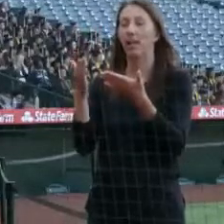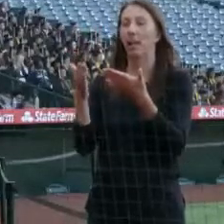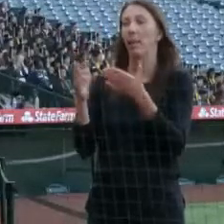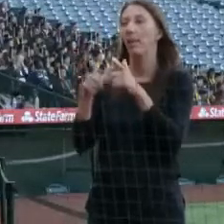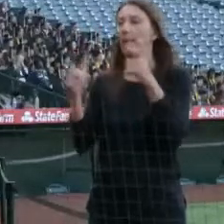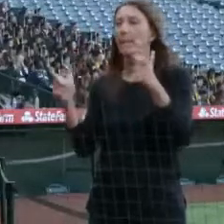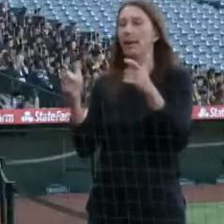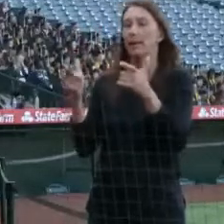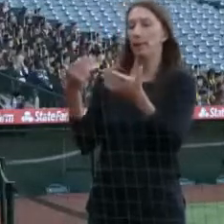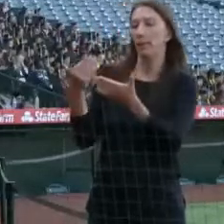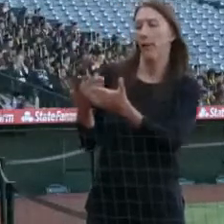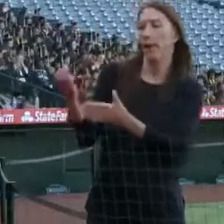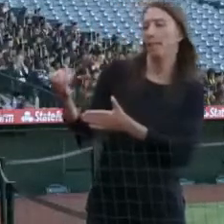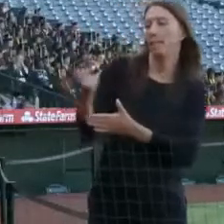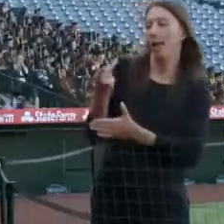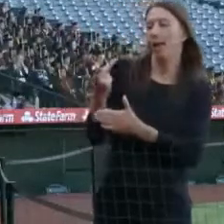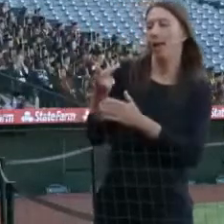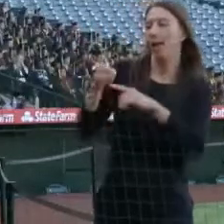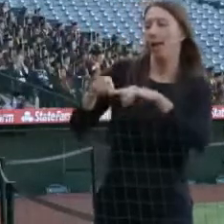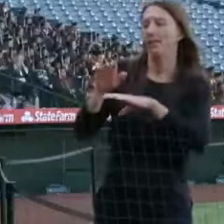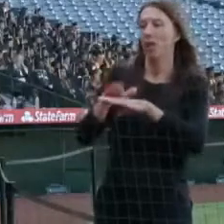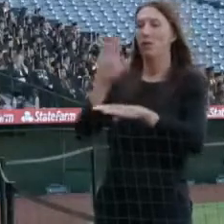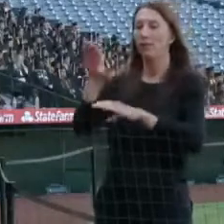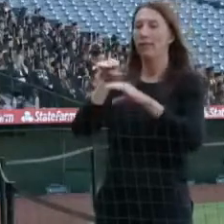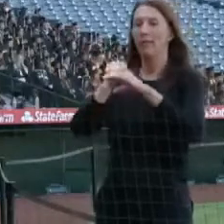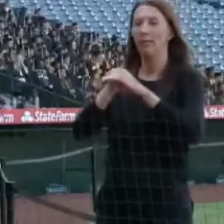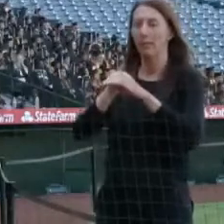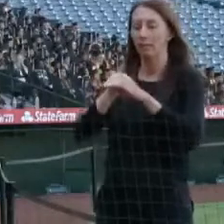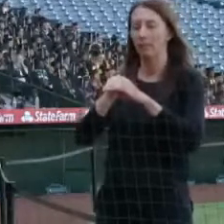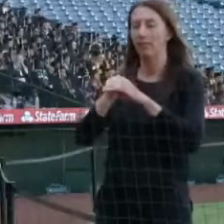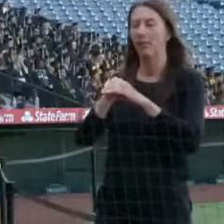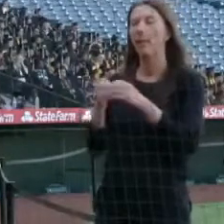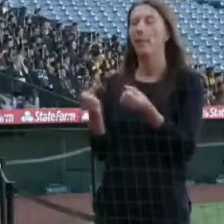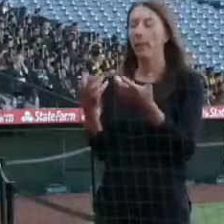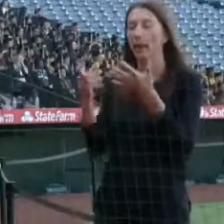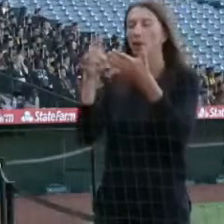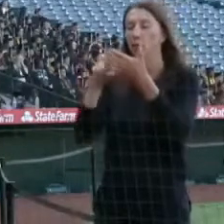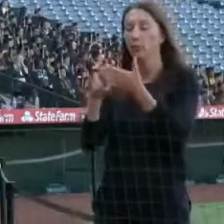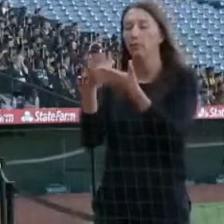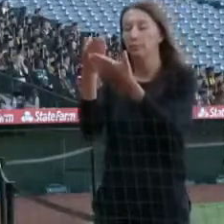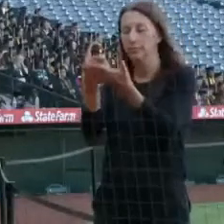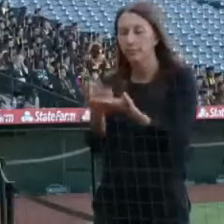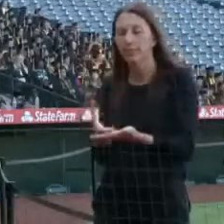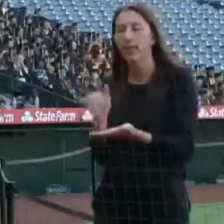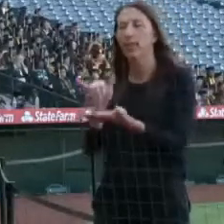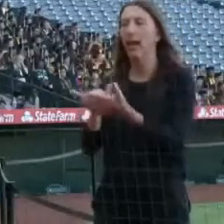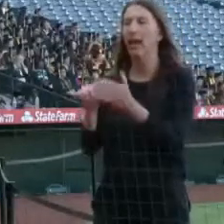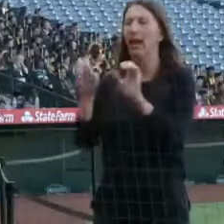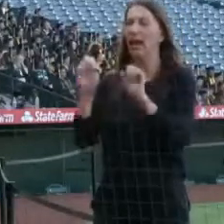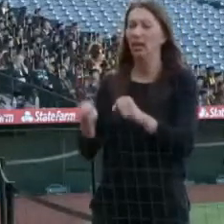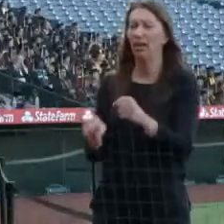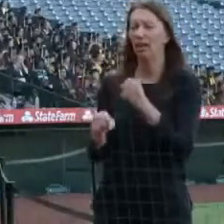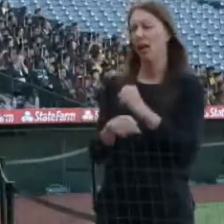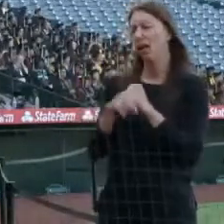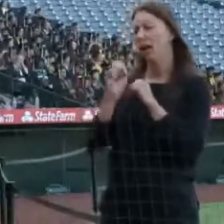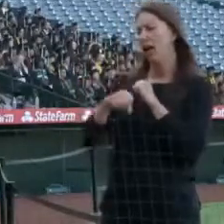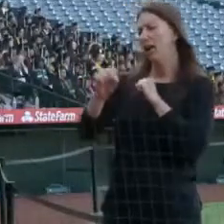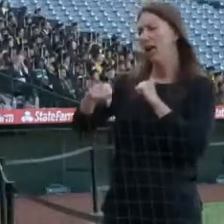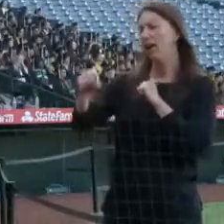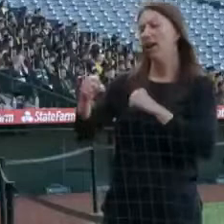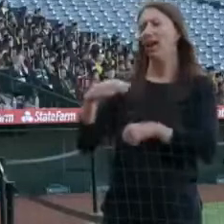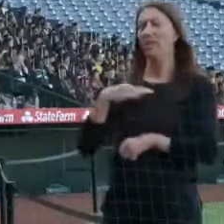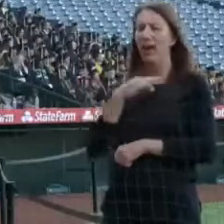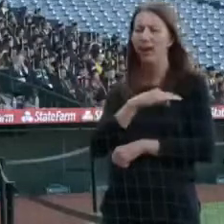investment, according to a number of studies. Of course, I could go on and on about student, faculty, and staff honors